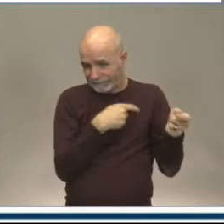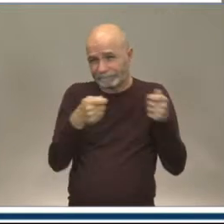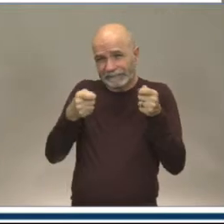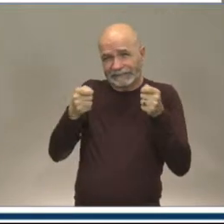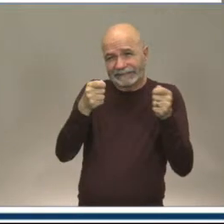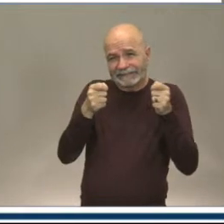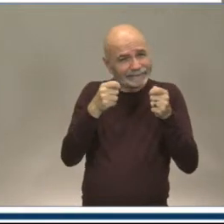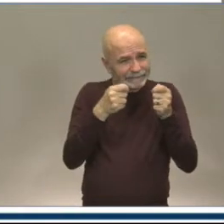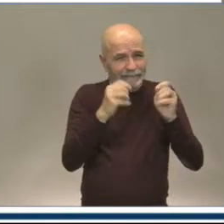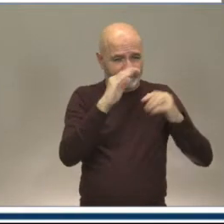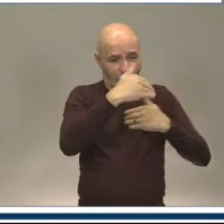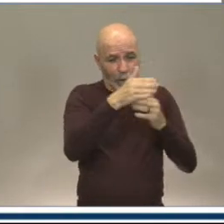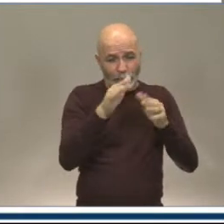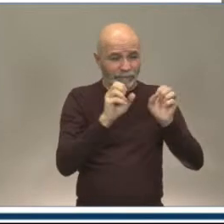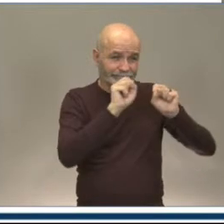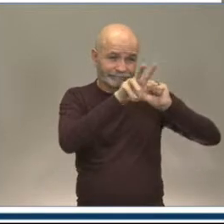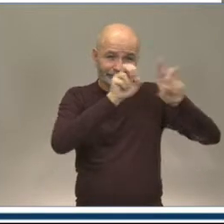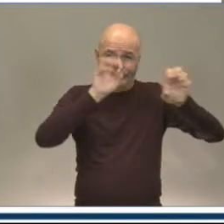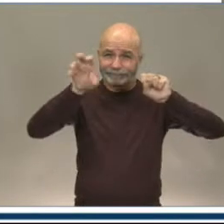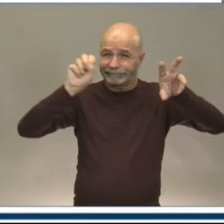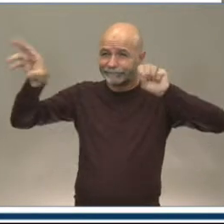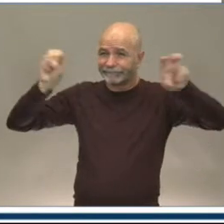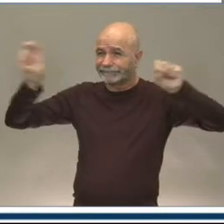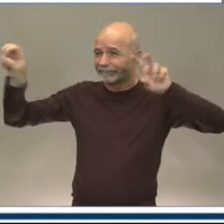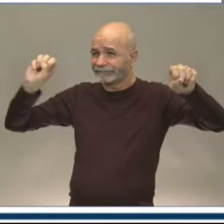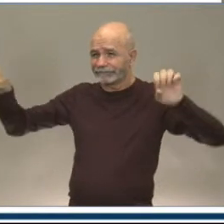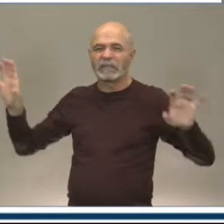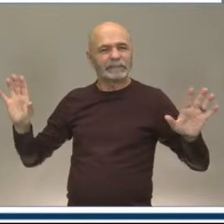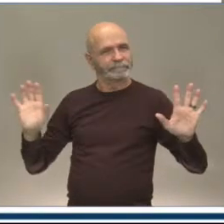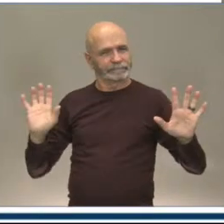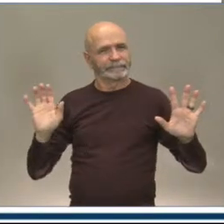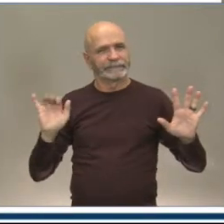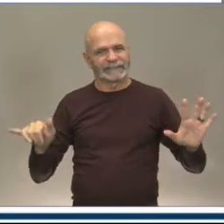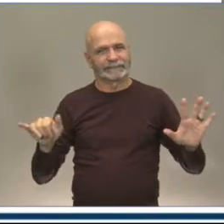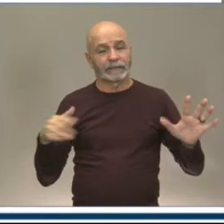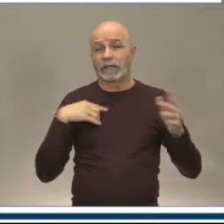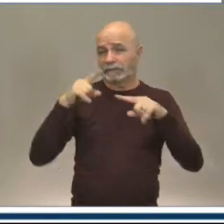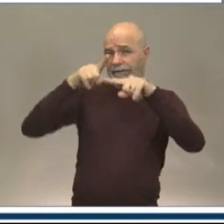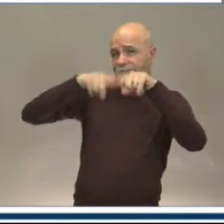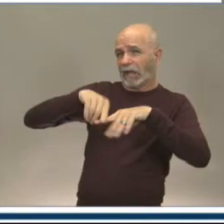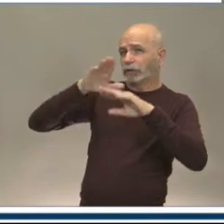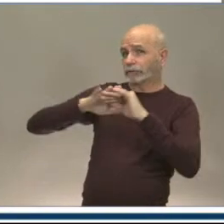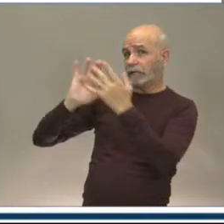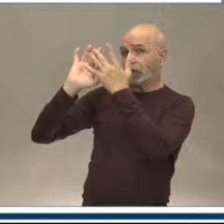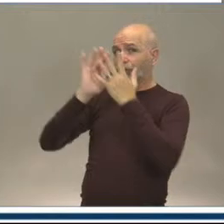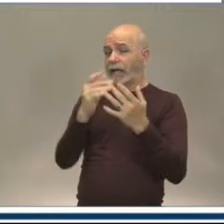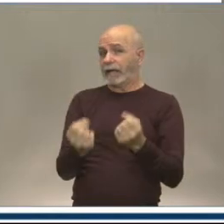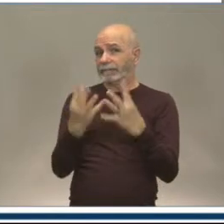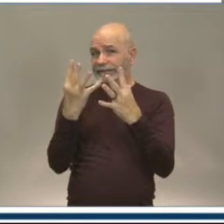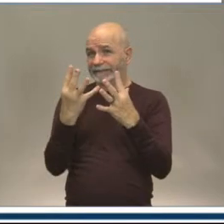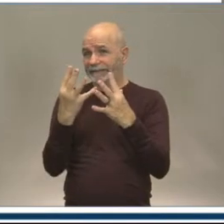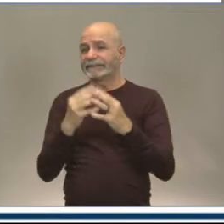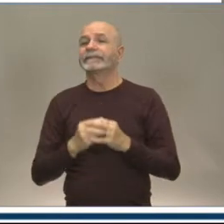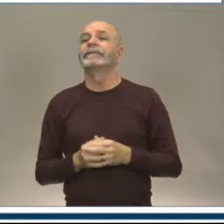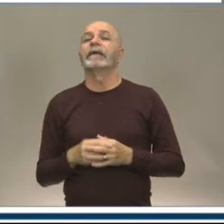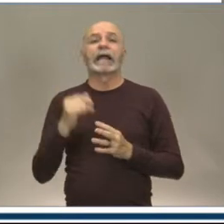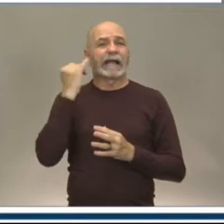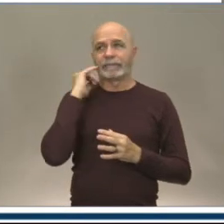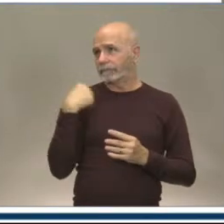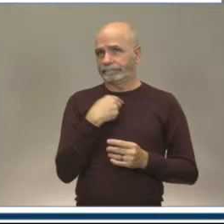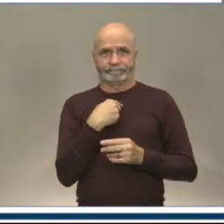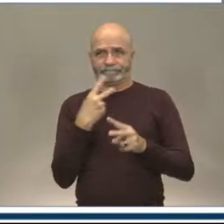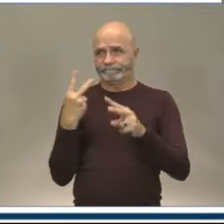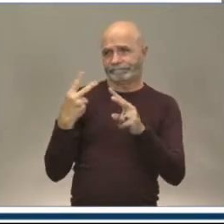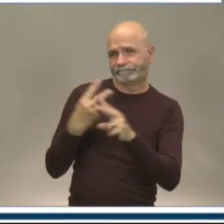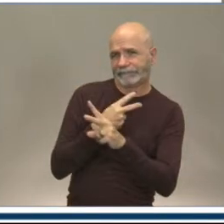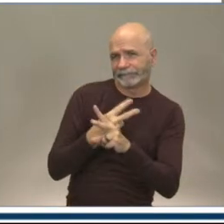distribution and supplies of those product. All of that is online. That needs to be tweaked to accommodate a new